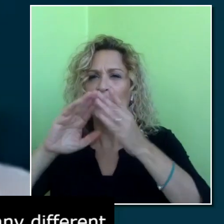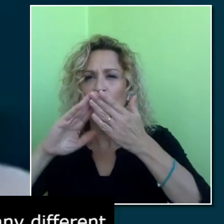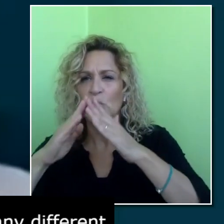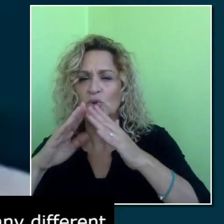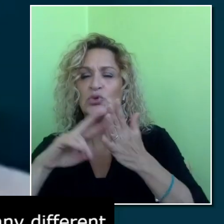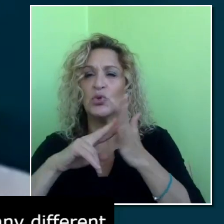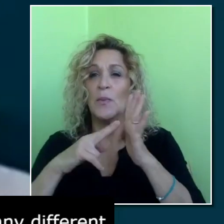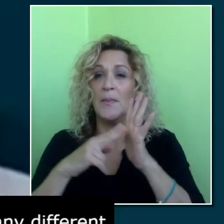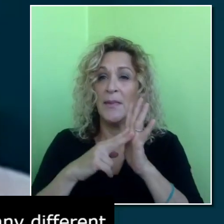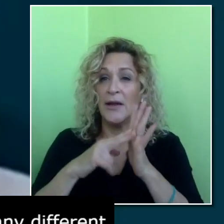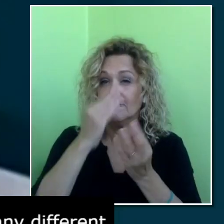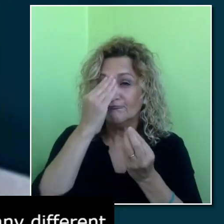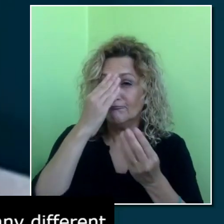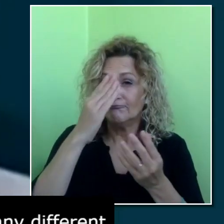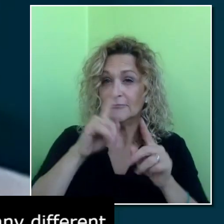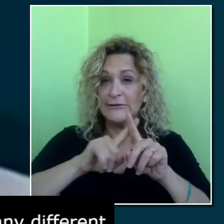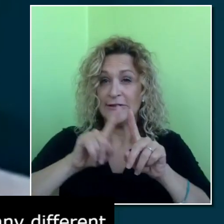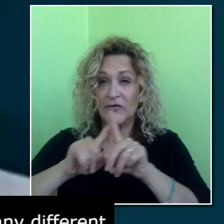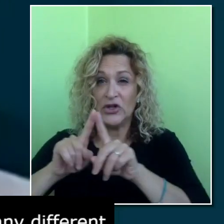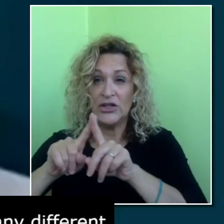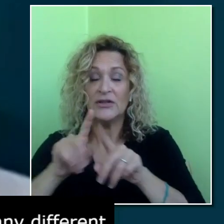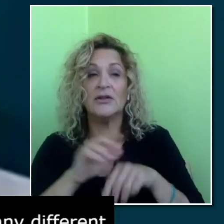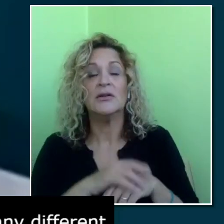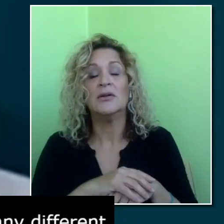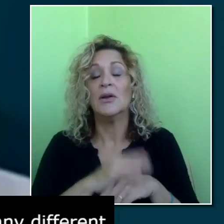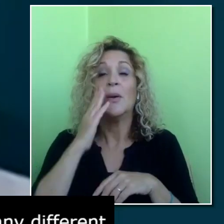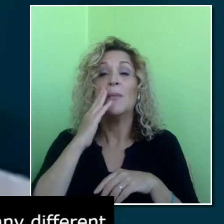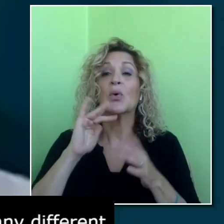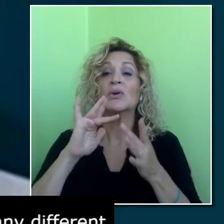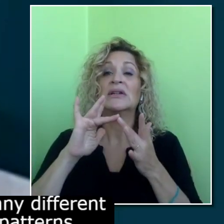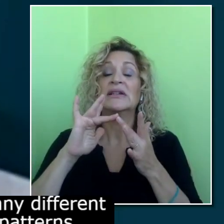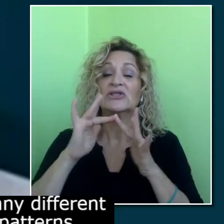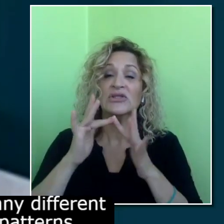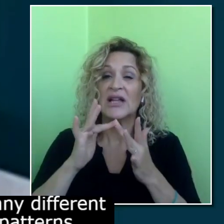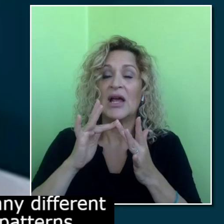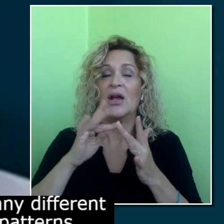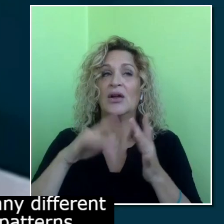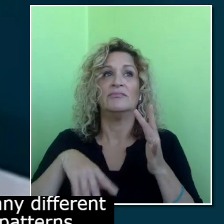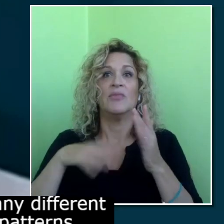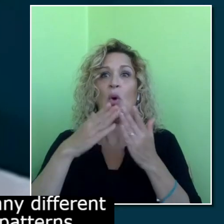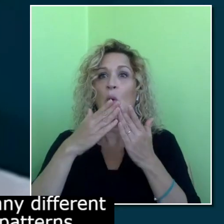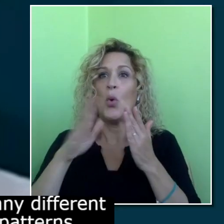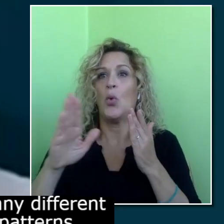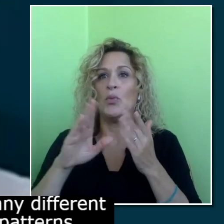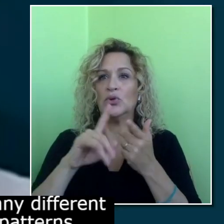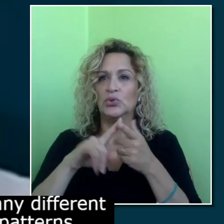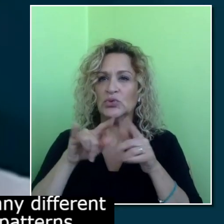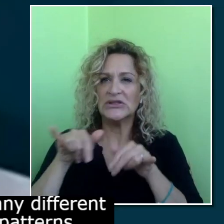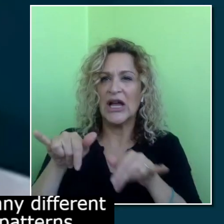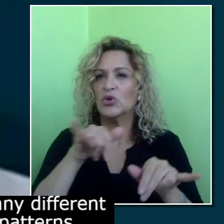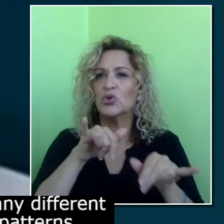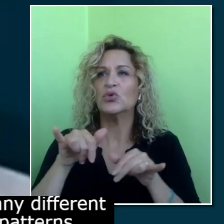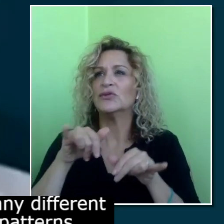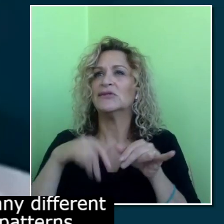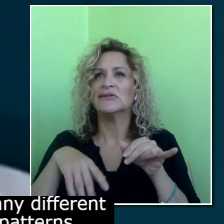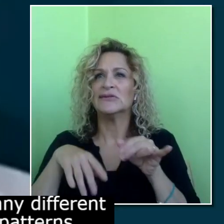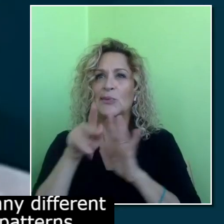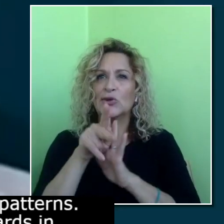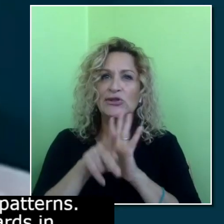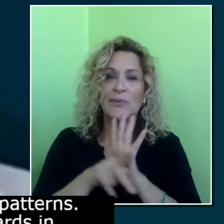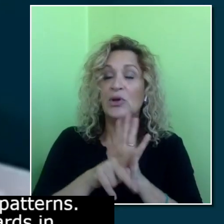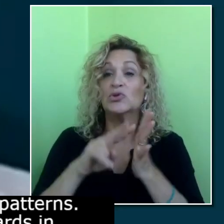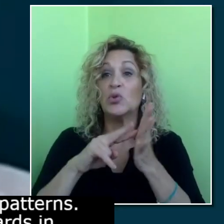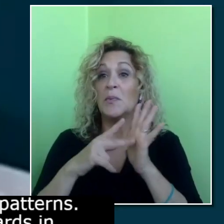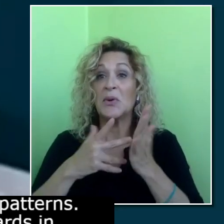But because the internet works through open standards, in principle, anyone can join and use it, and things